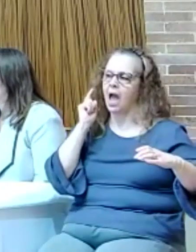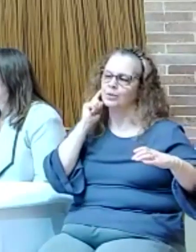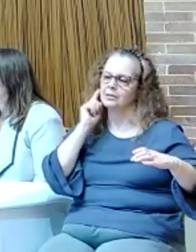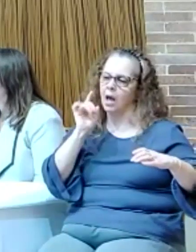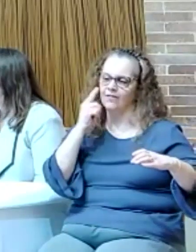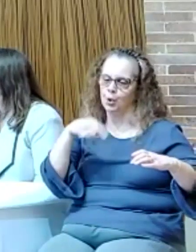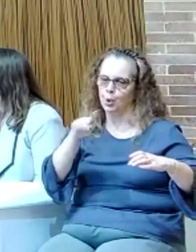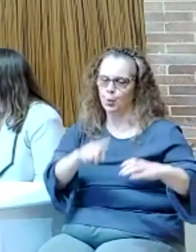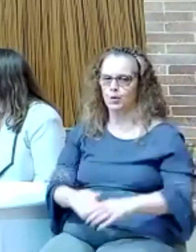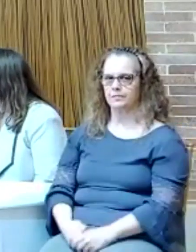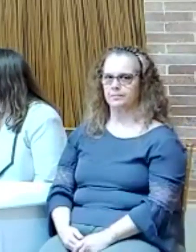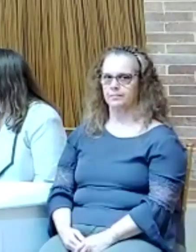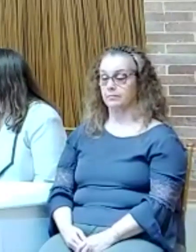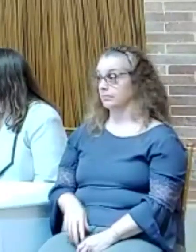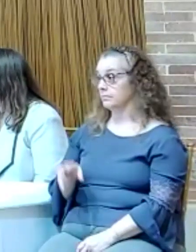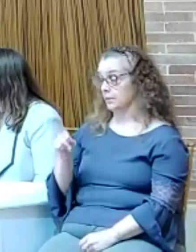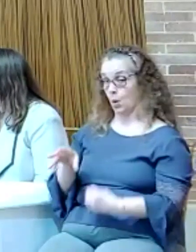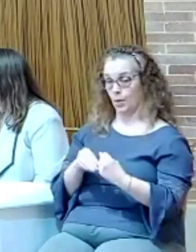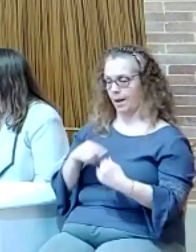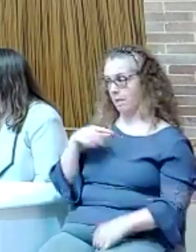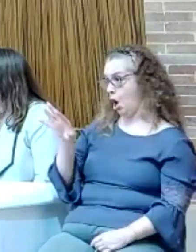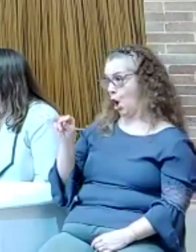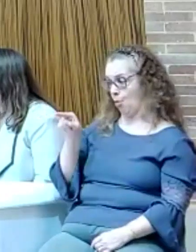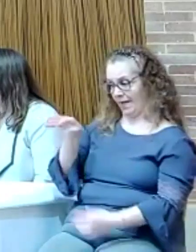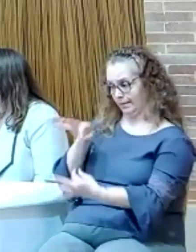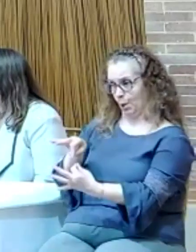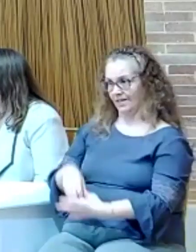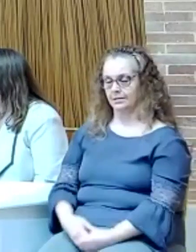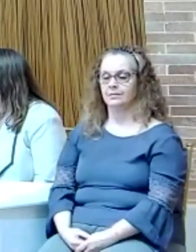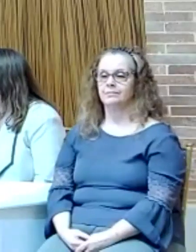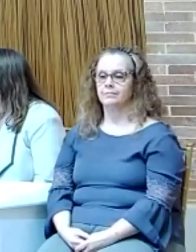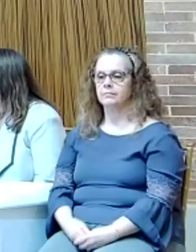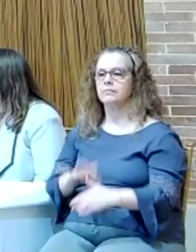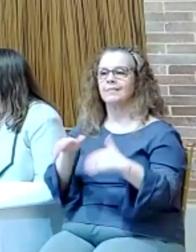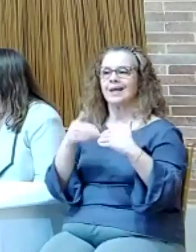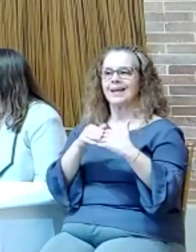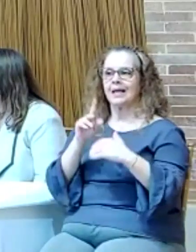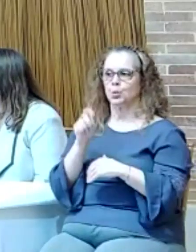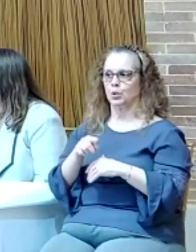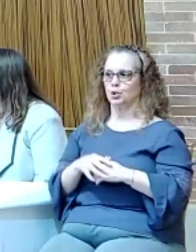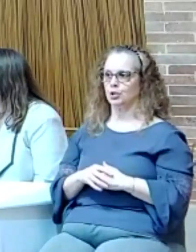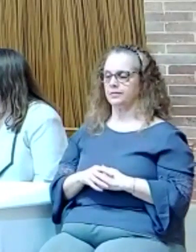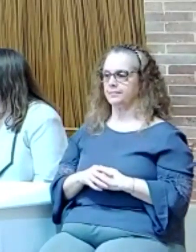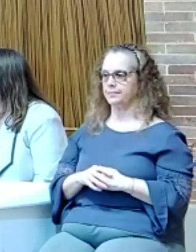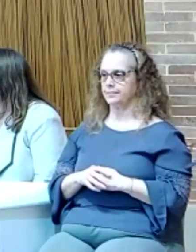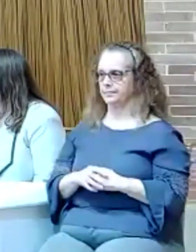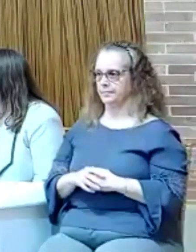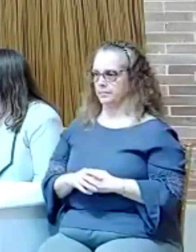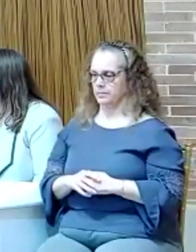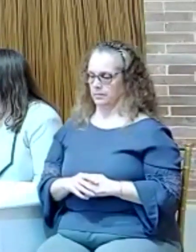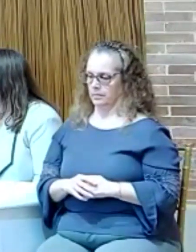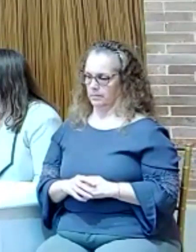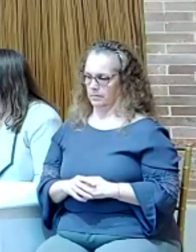that oh no spot on okay thank you John and uh another question also I